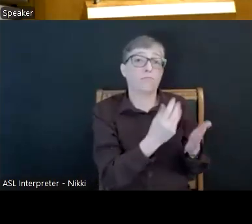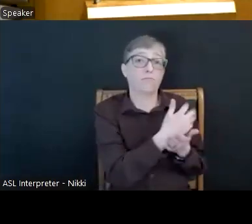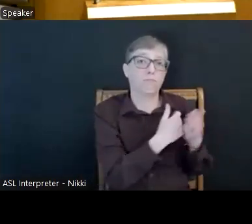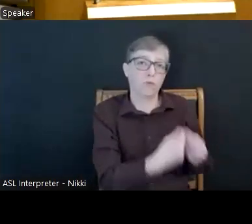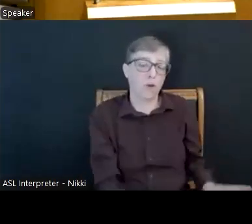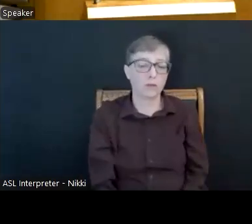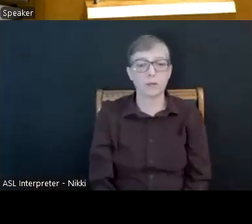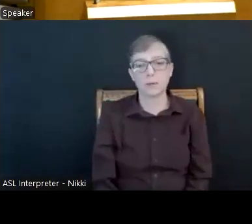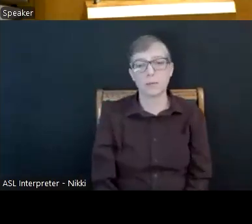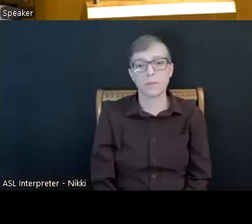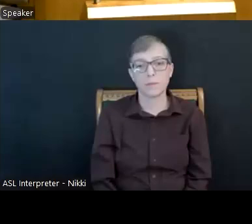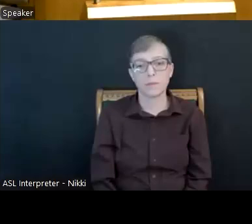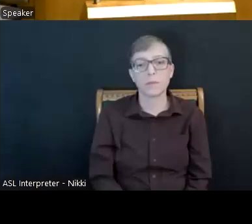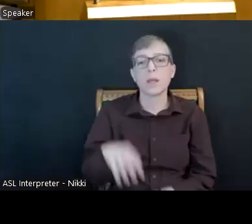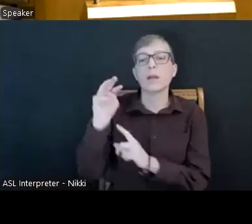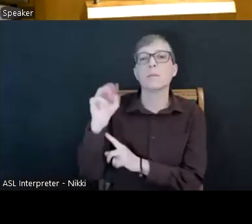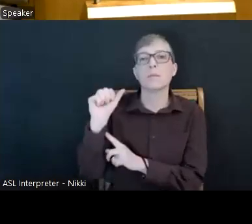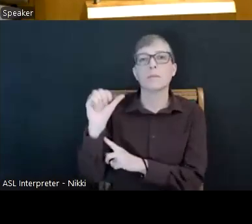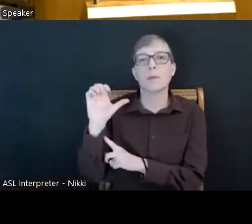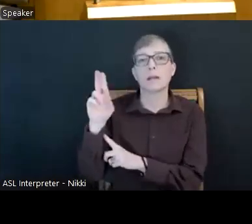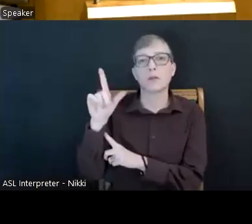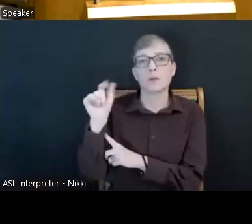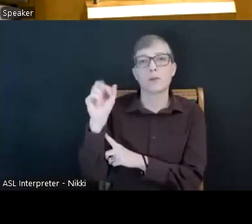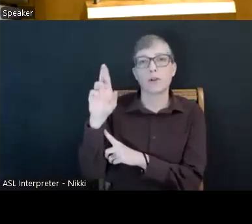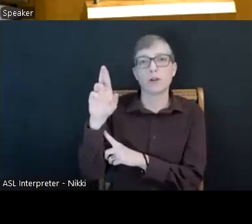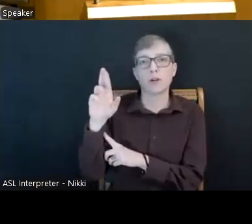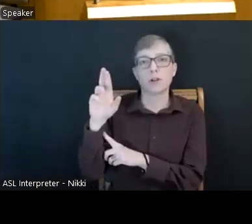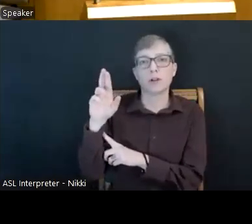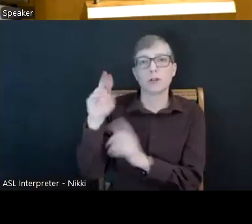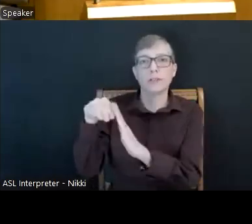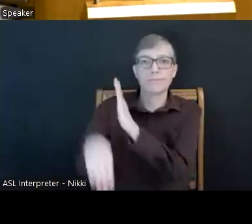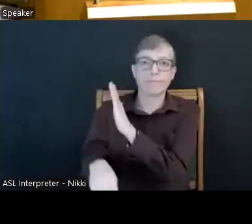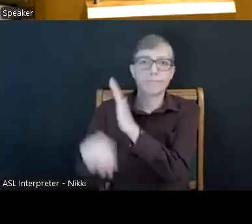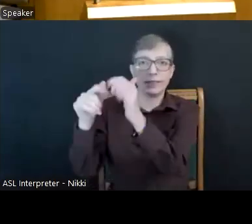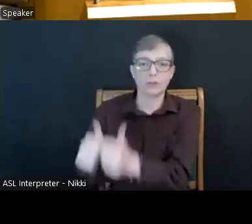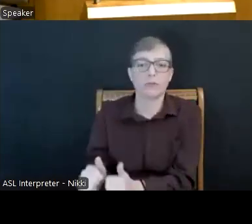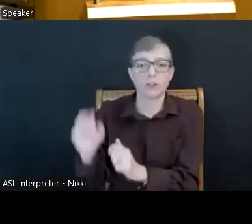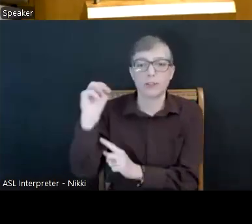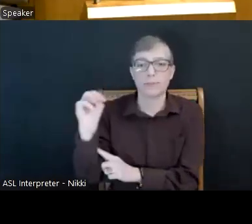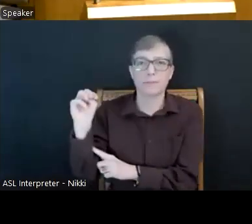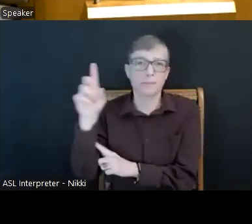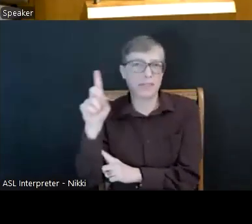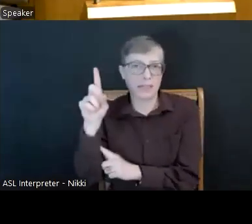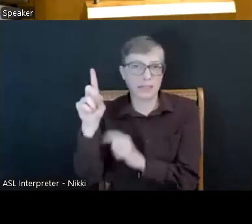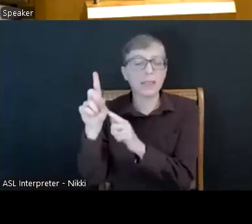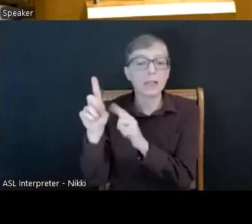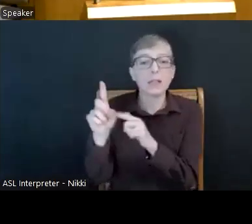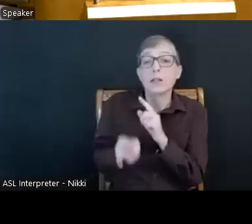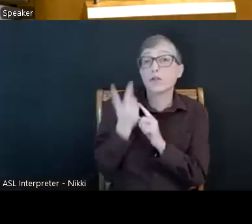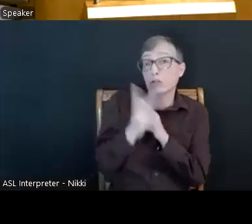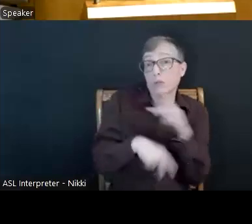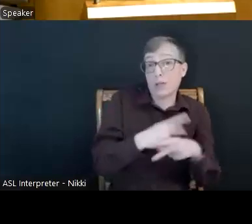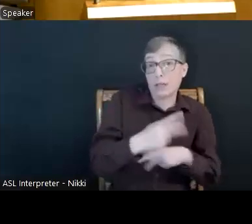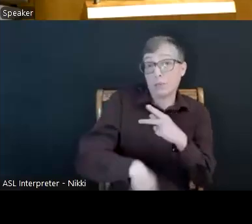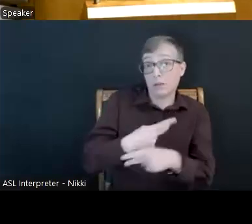One is macular degeneration, usually referred to as age-related macular degeneration. There are two types of this